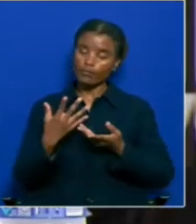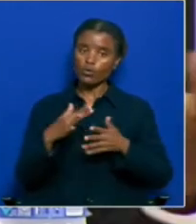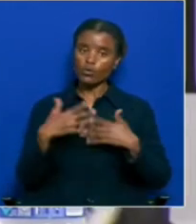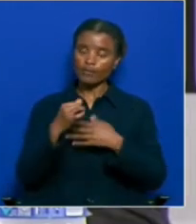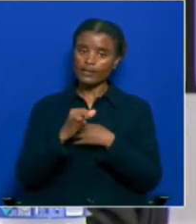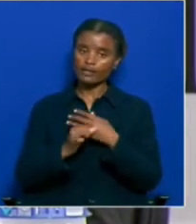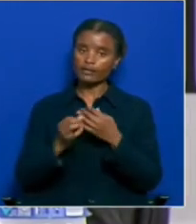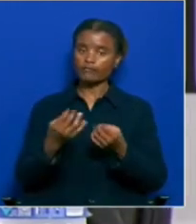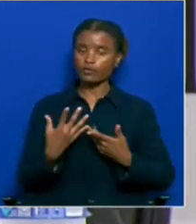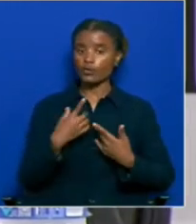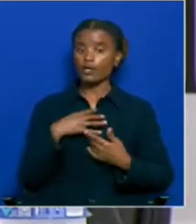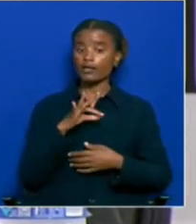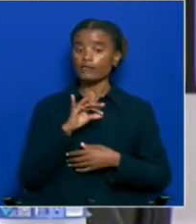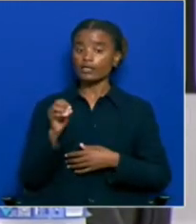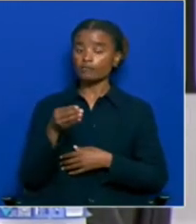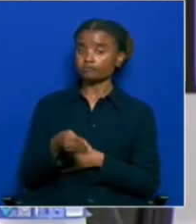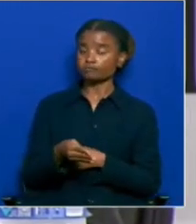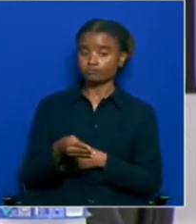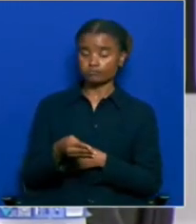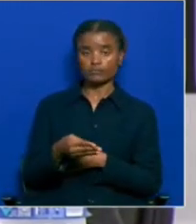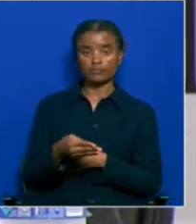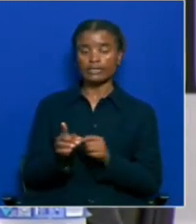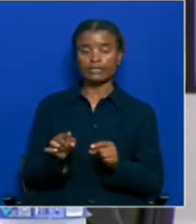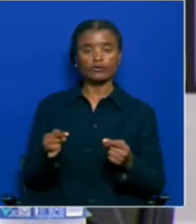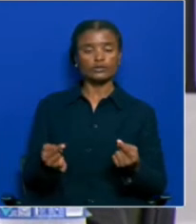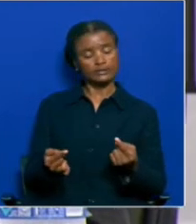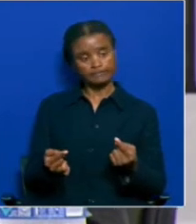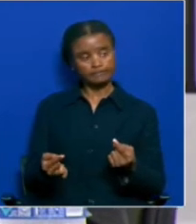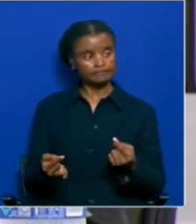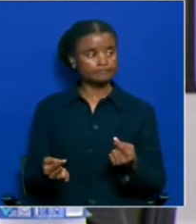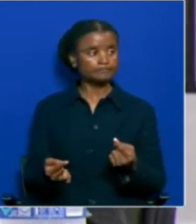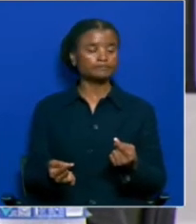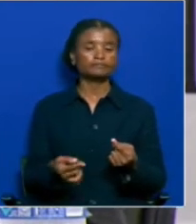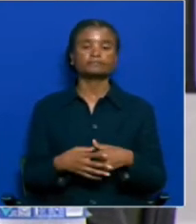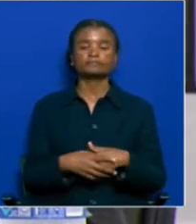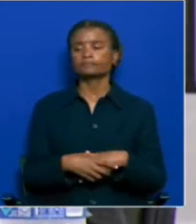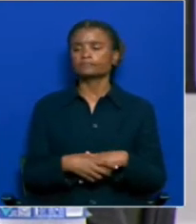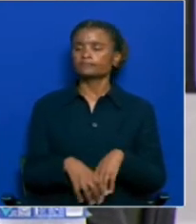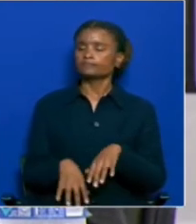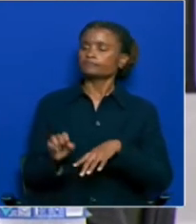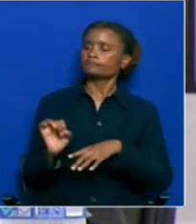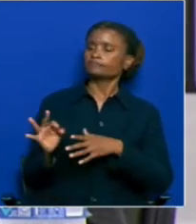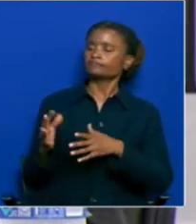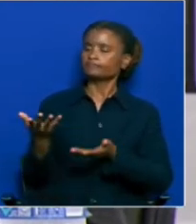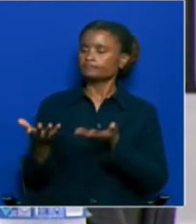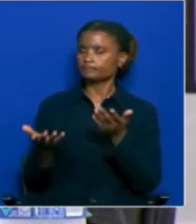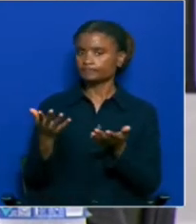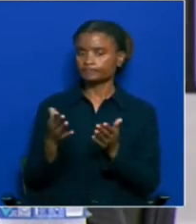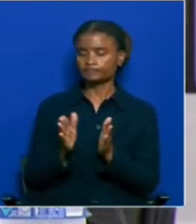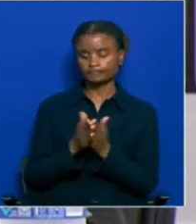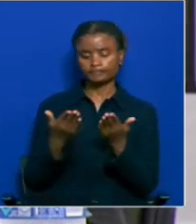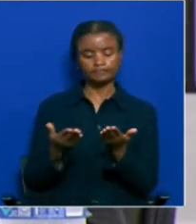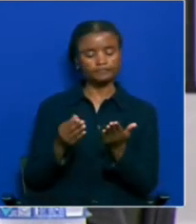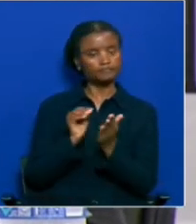day and Thank. If there's no notebook, because the police officer has